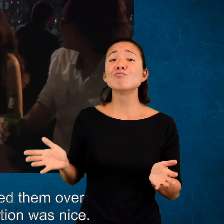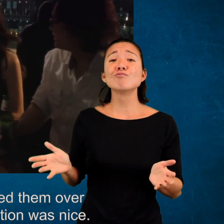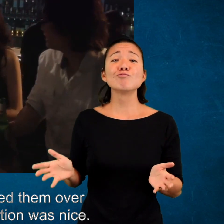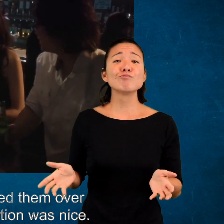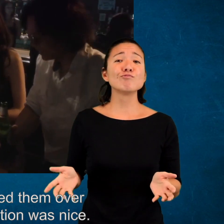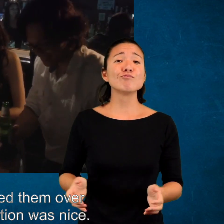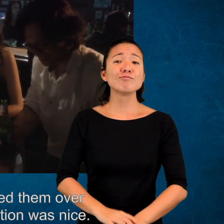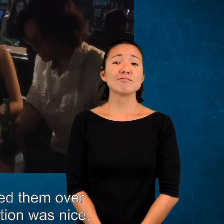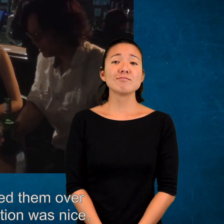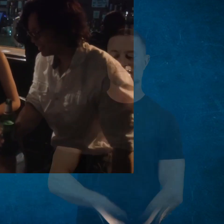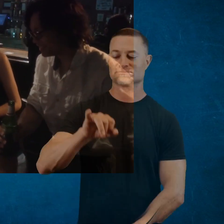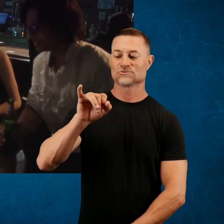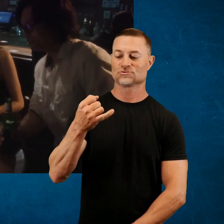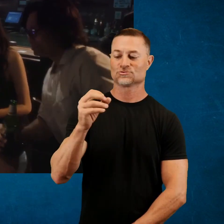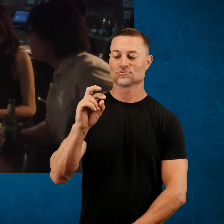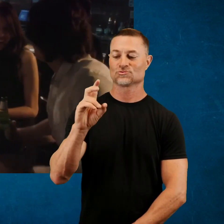was nice.